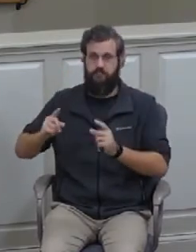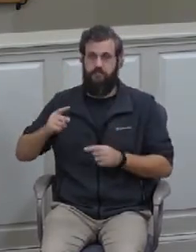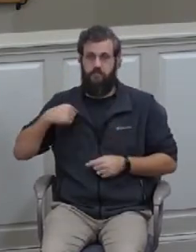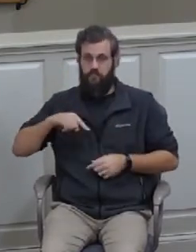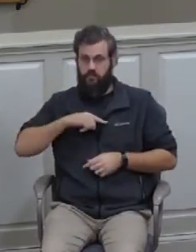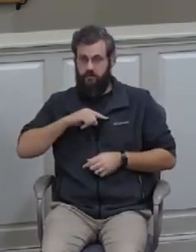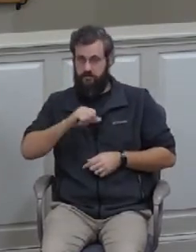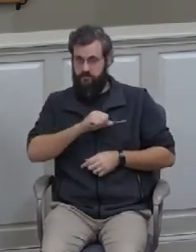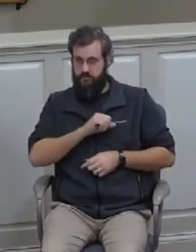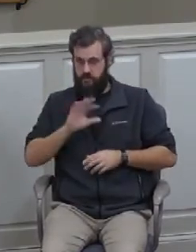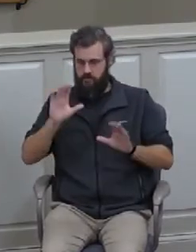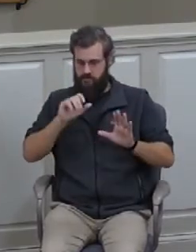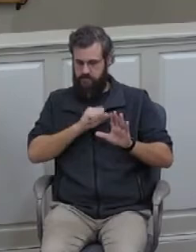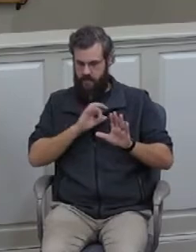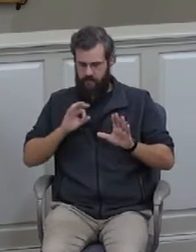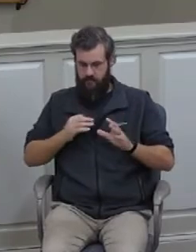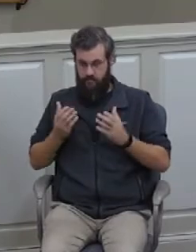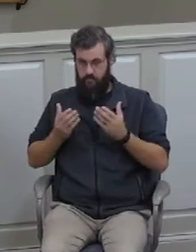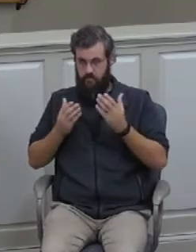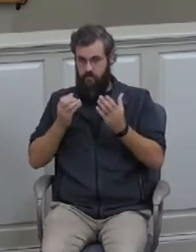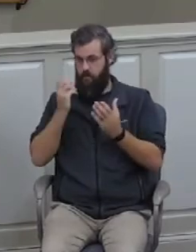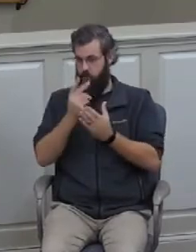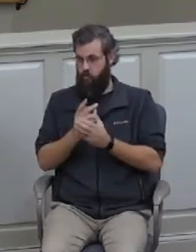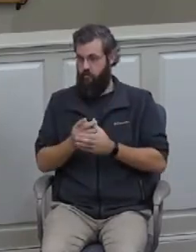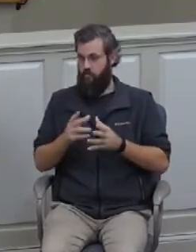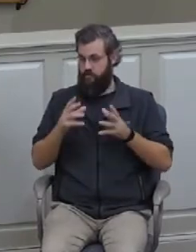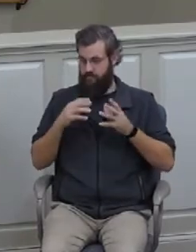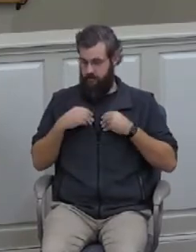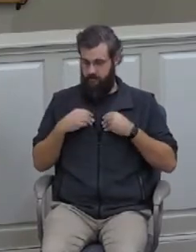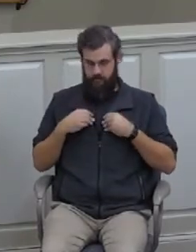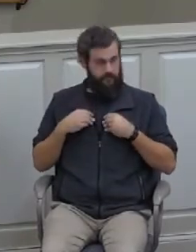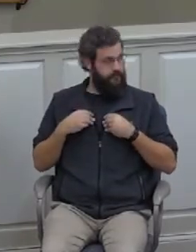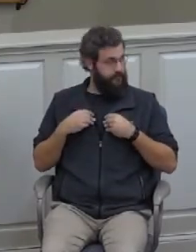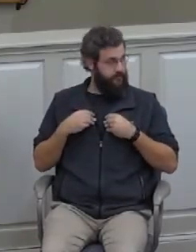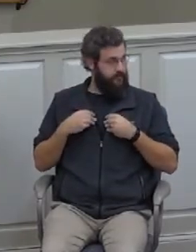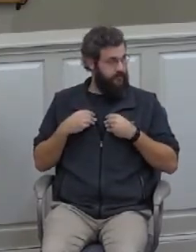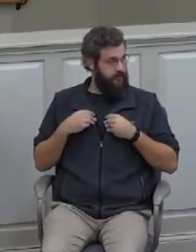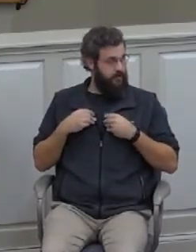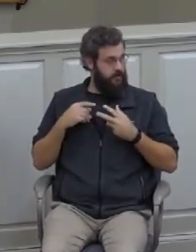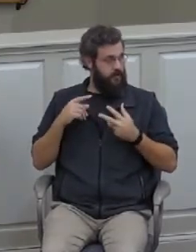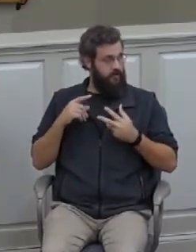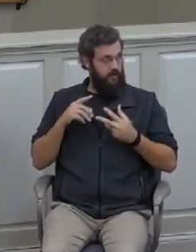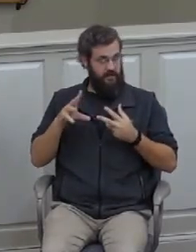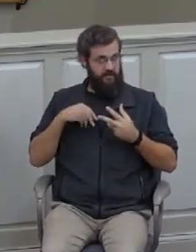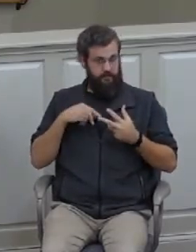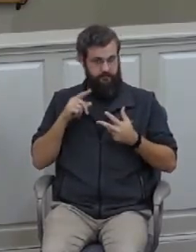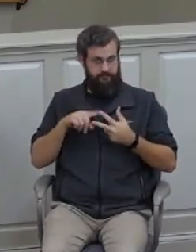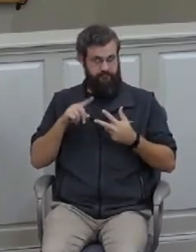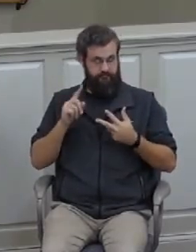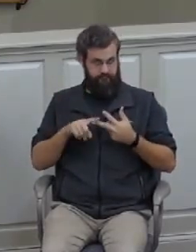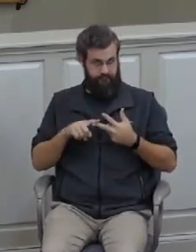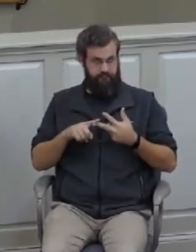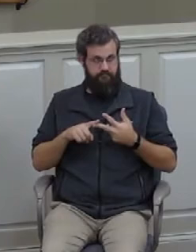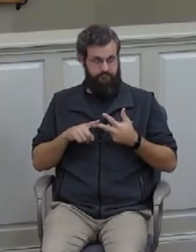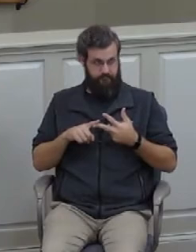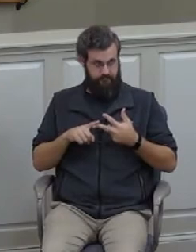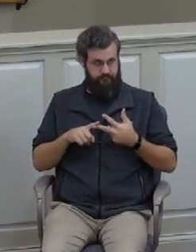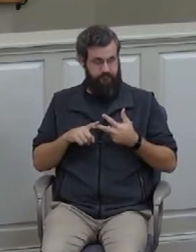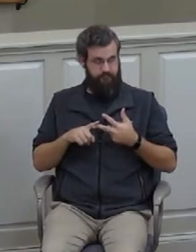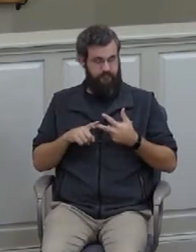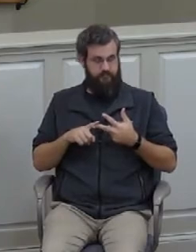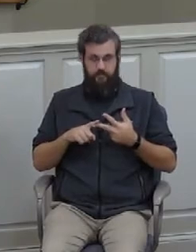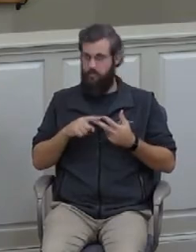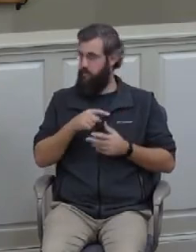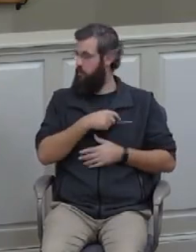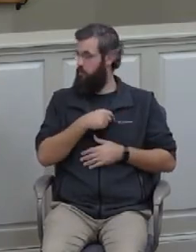staff recommends approval of the acceptance of alternate bids 1 and 2, which the city will not